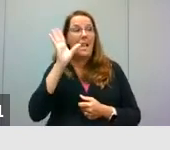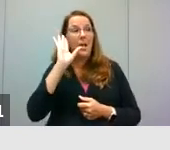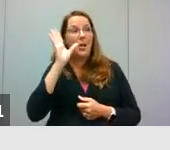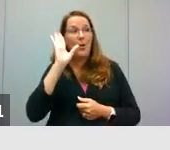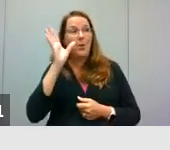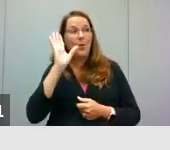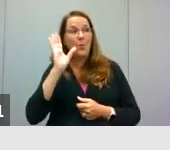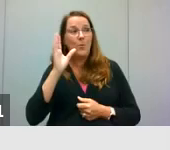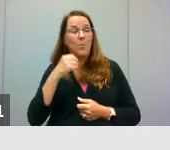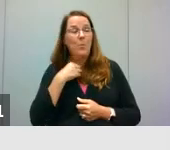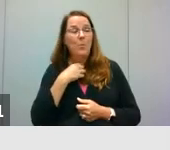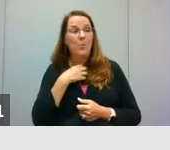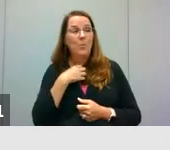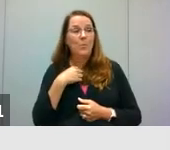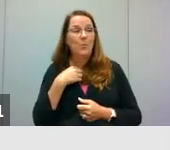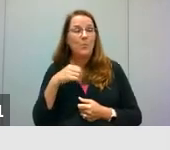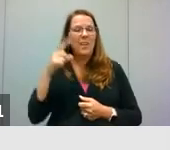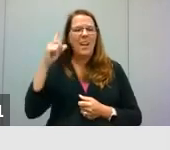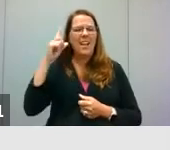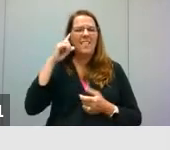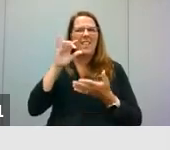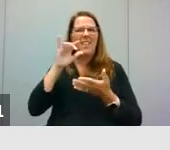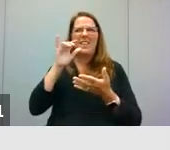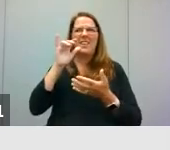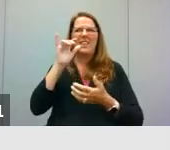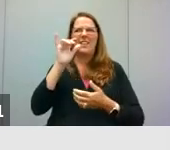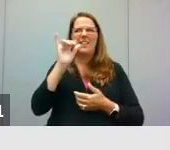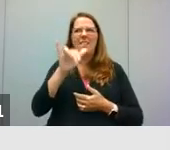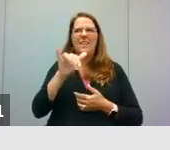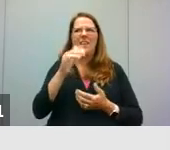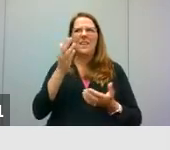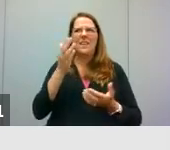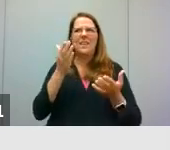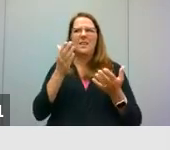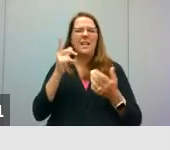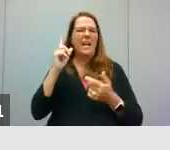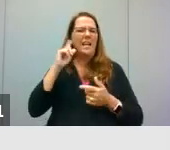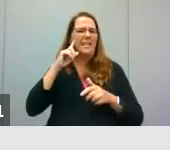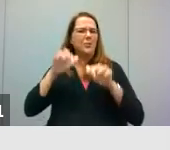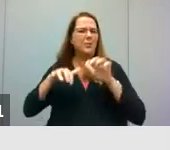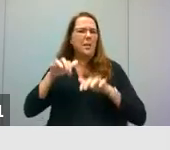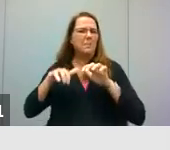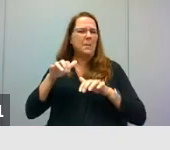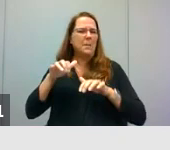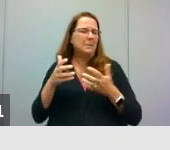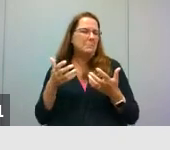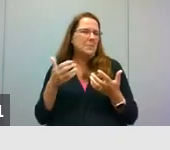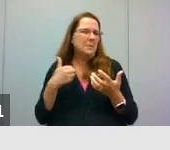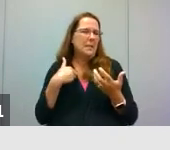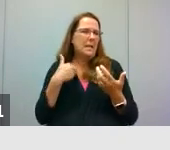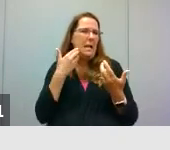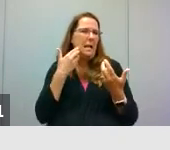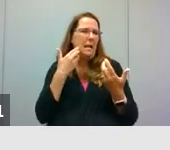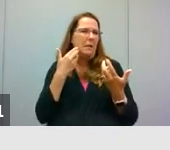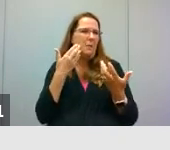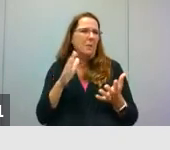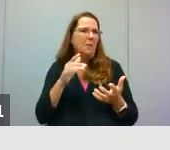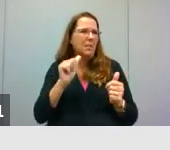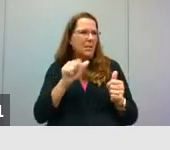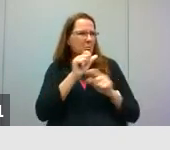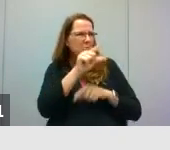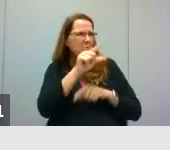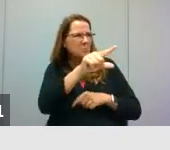Hello. I think that might be, I hear typing, but I don't want to. Can you message